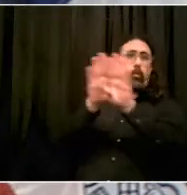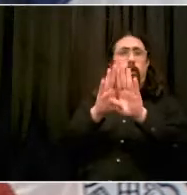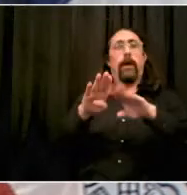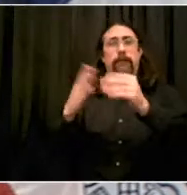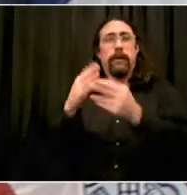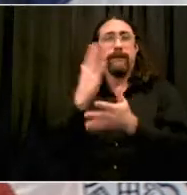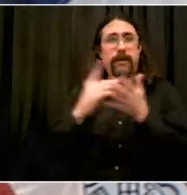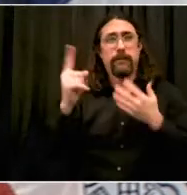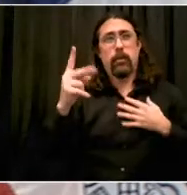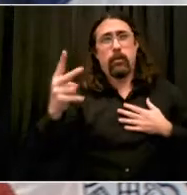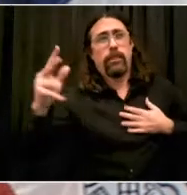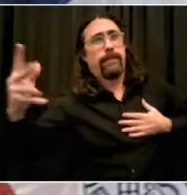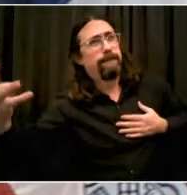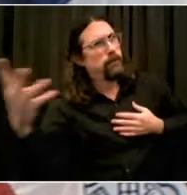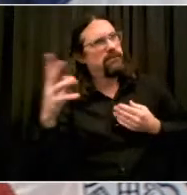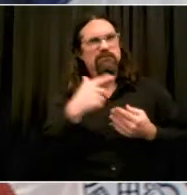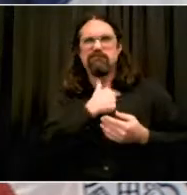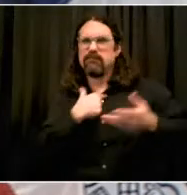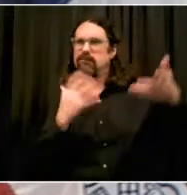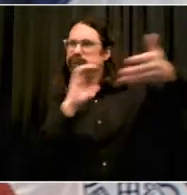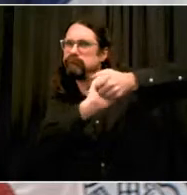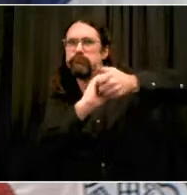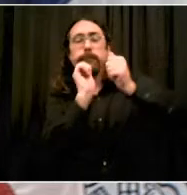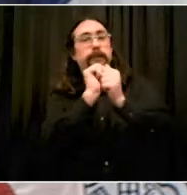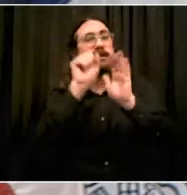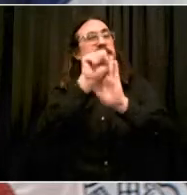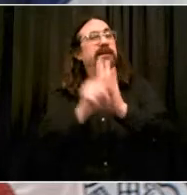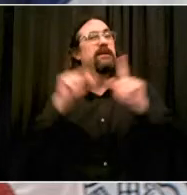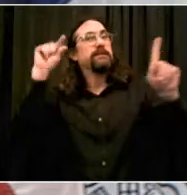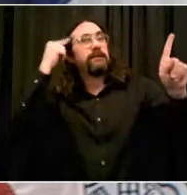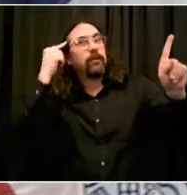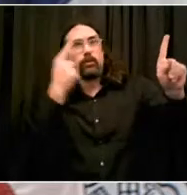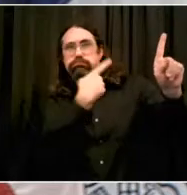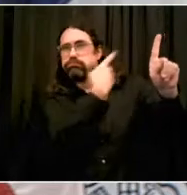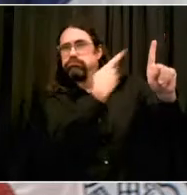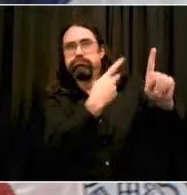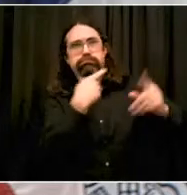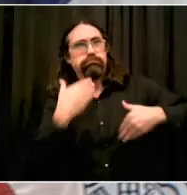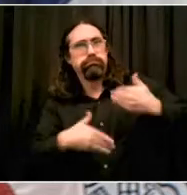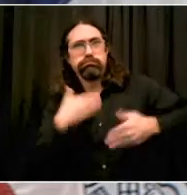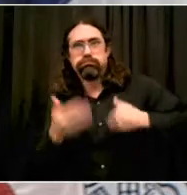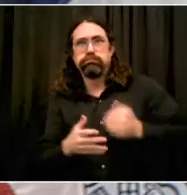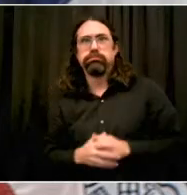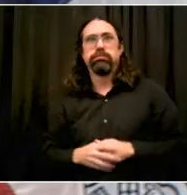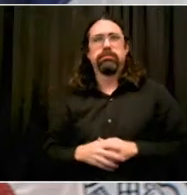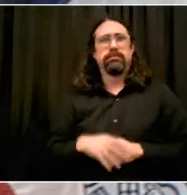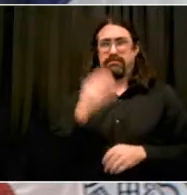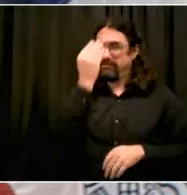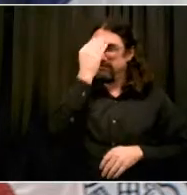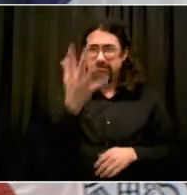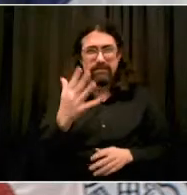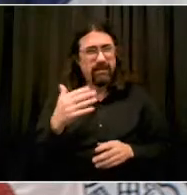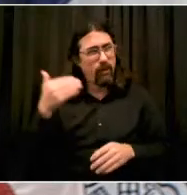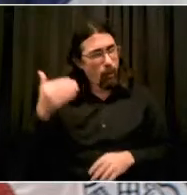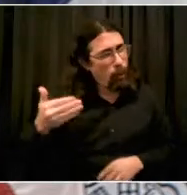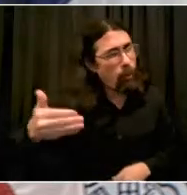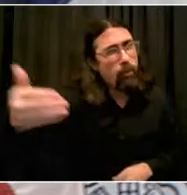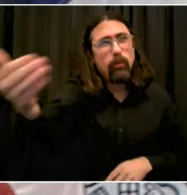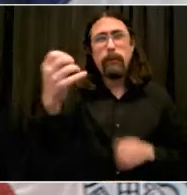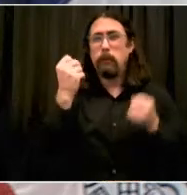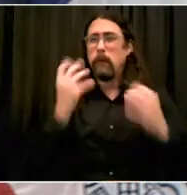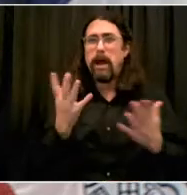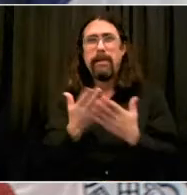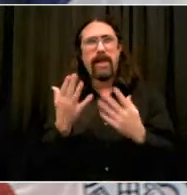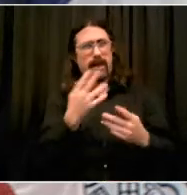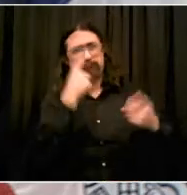use to determine if we go into an orange zone or a red zone, that's their numbers, and we respect that. And they're being very